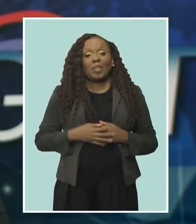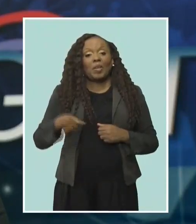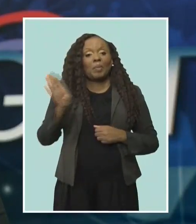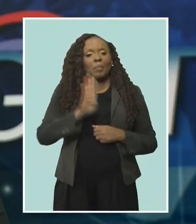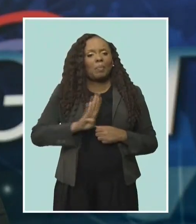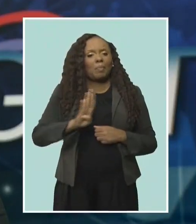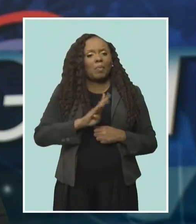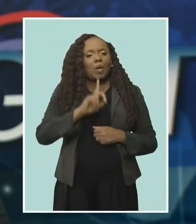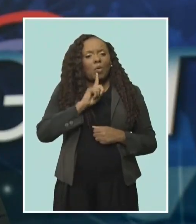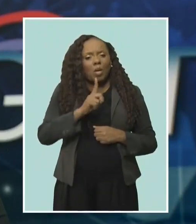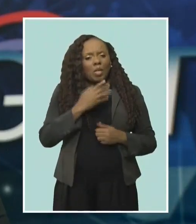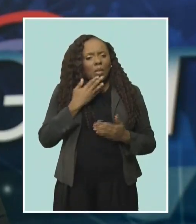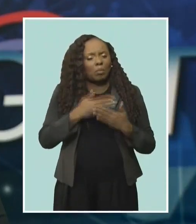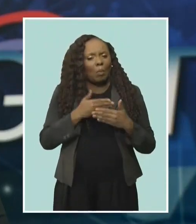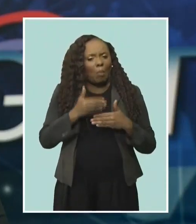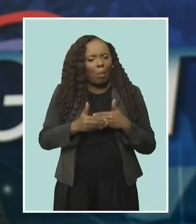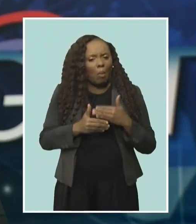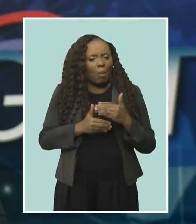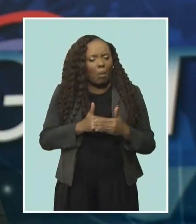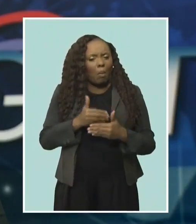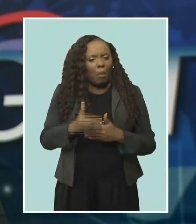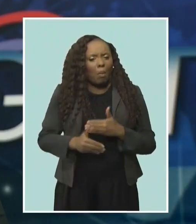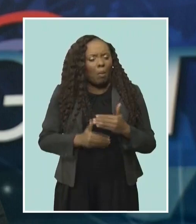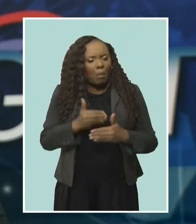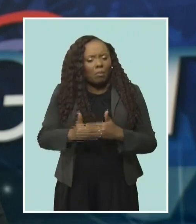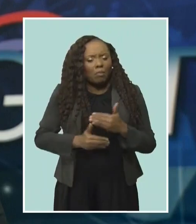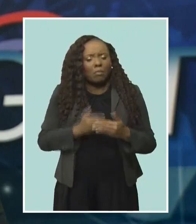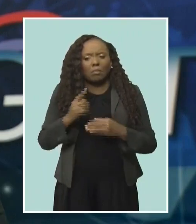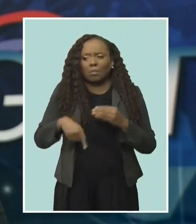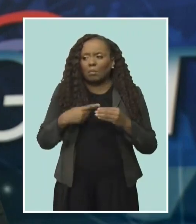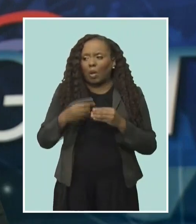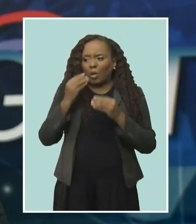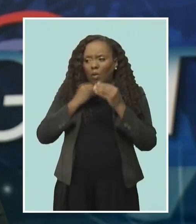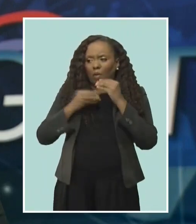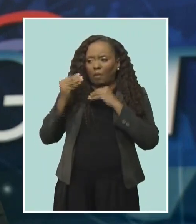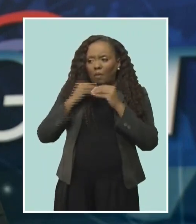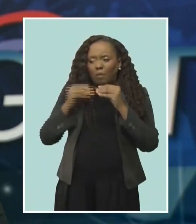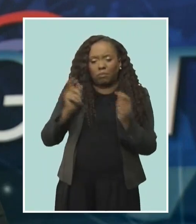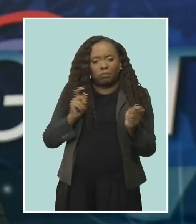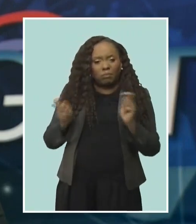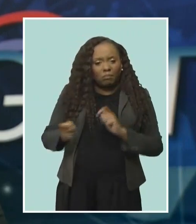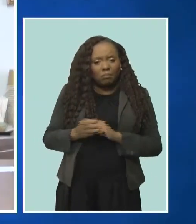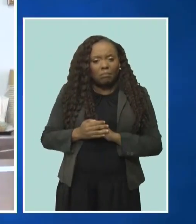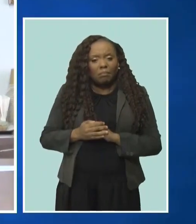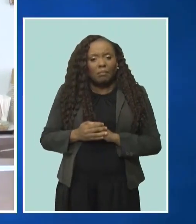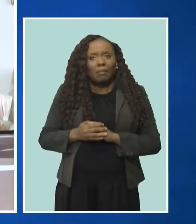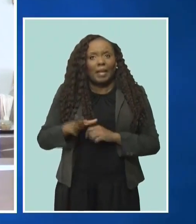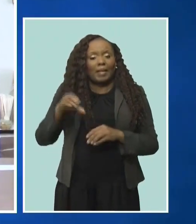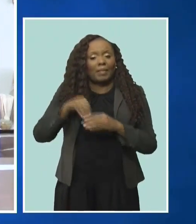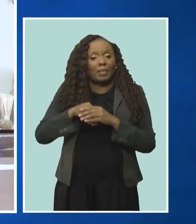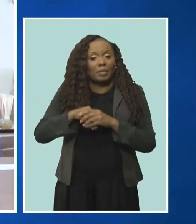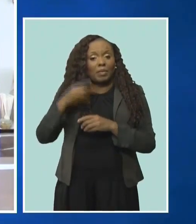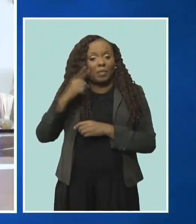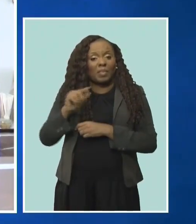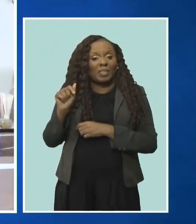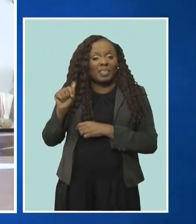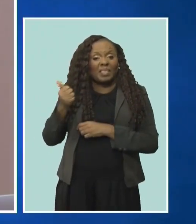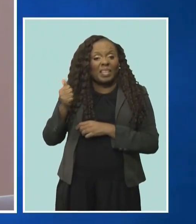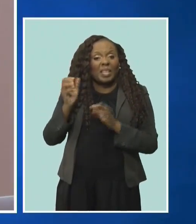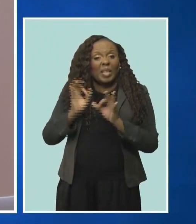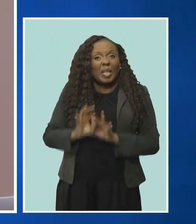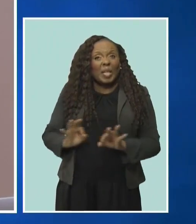Barbados has been making notable progress in food reformation. Already, investments in 10 key value chains are